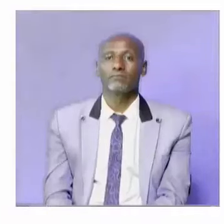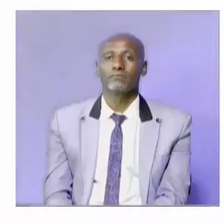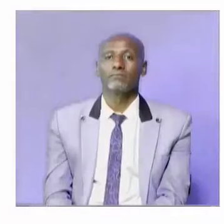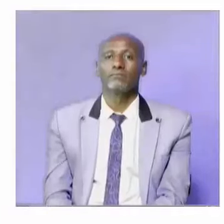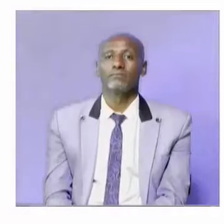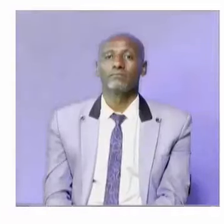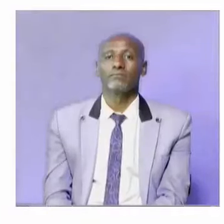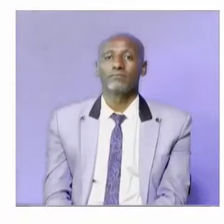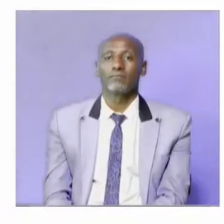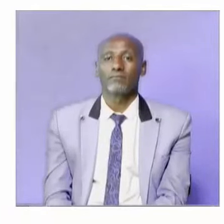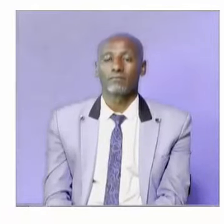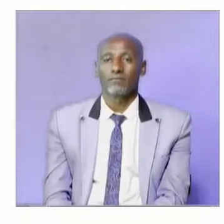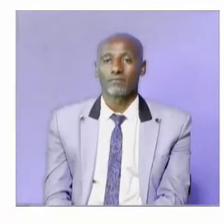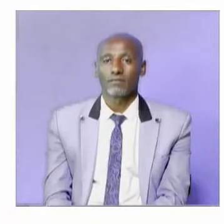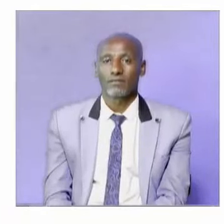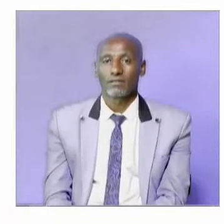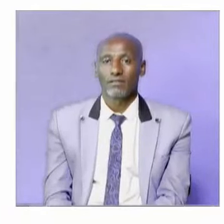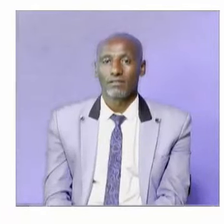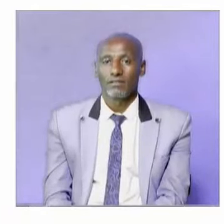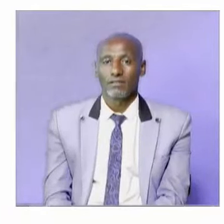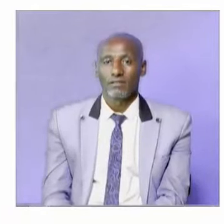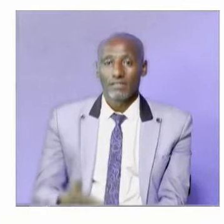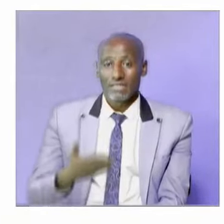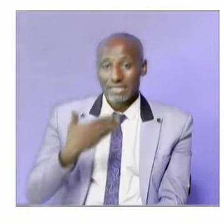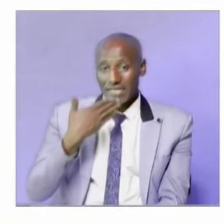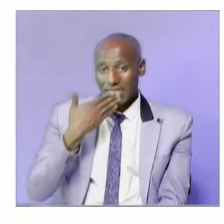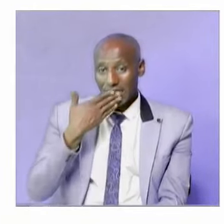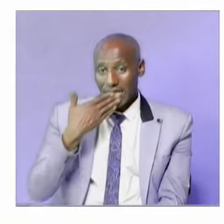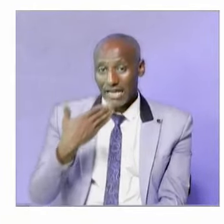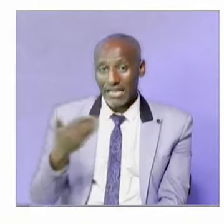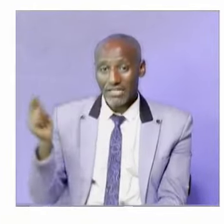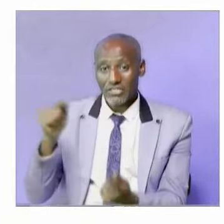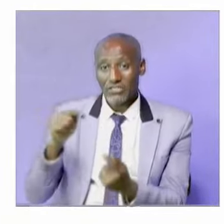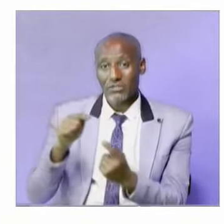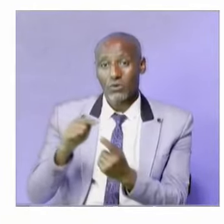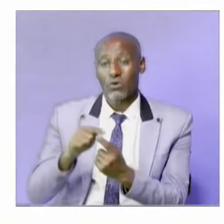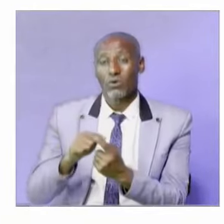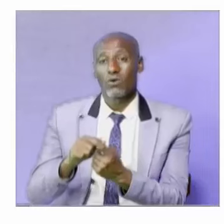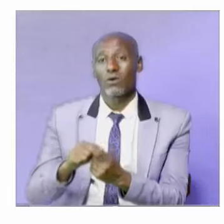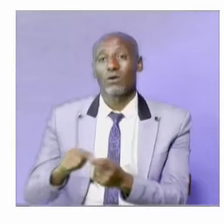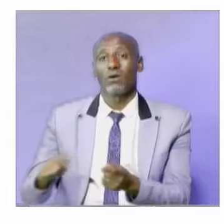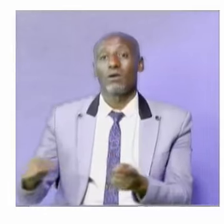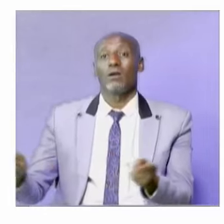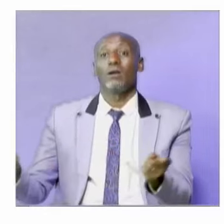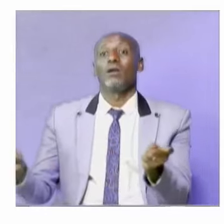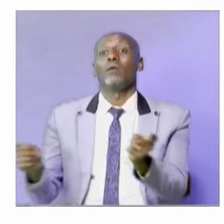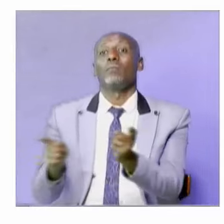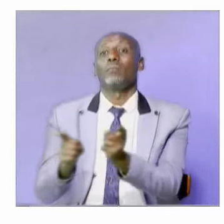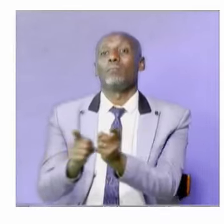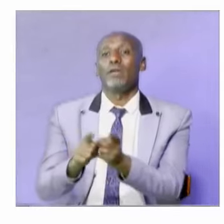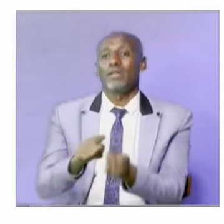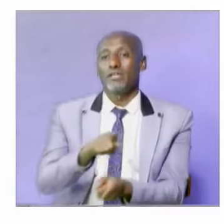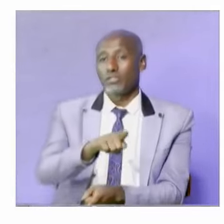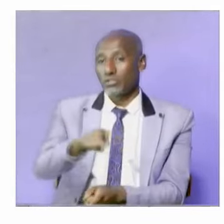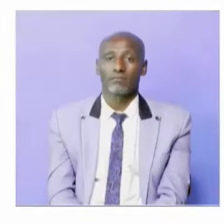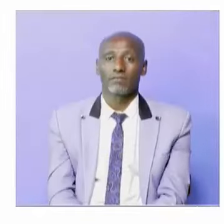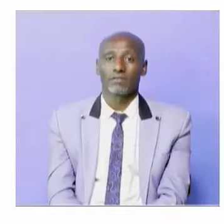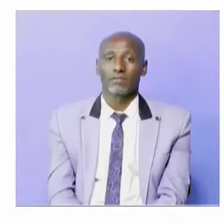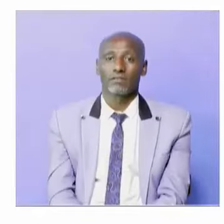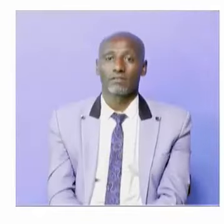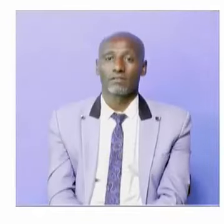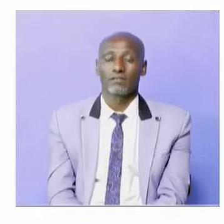says, what about if someone says, nice to meet you? Nice to meet you.